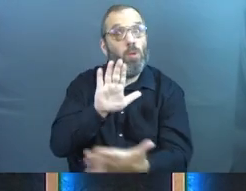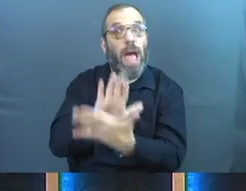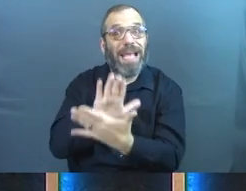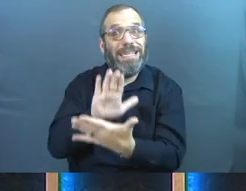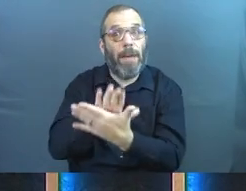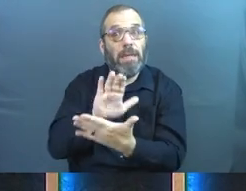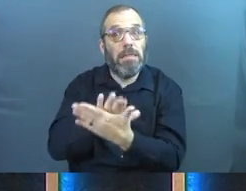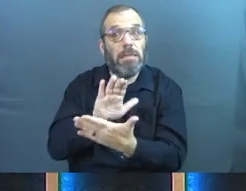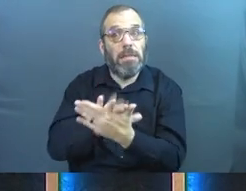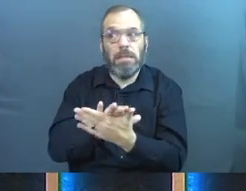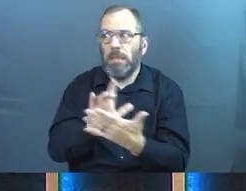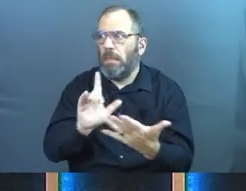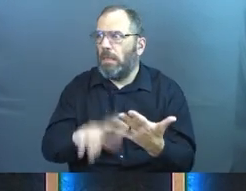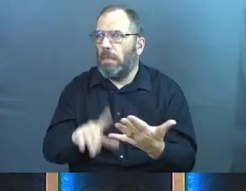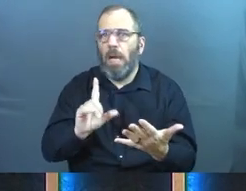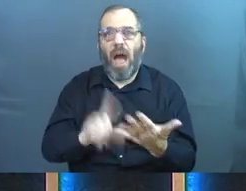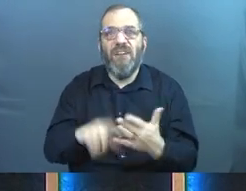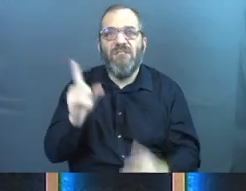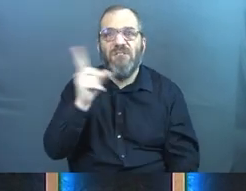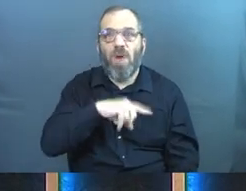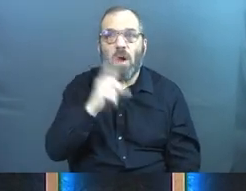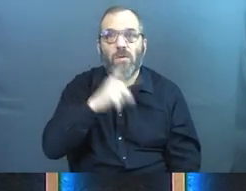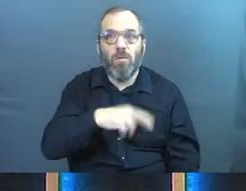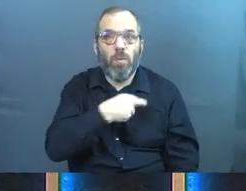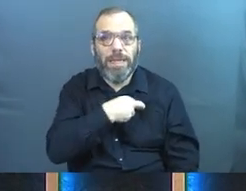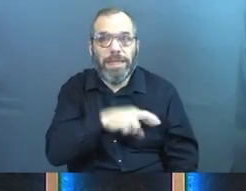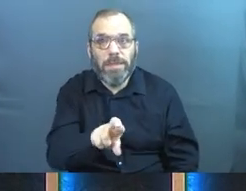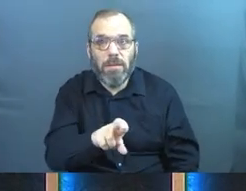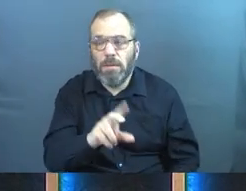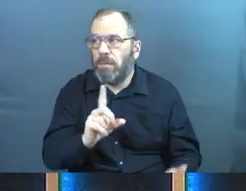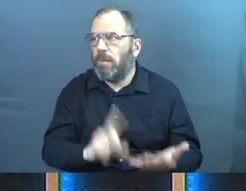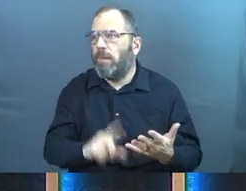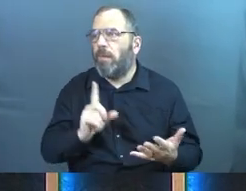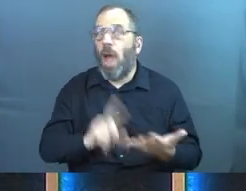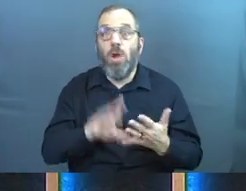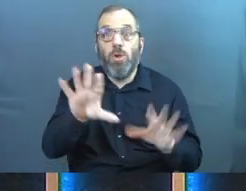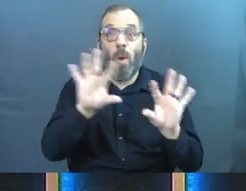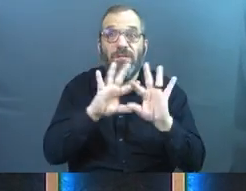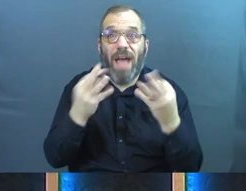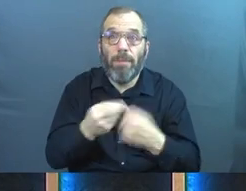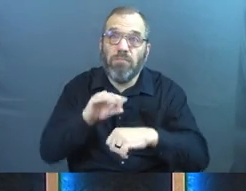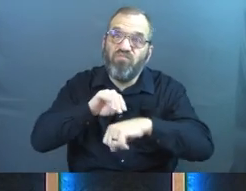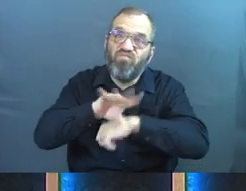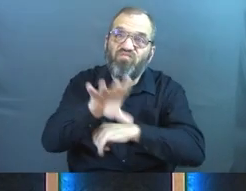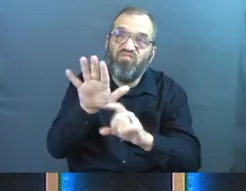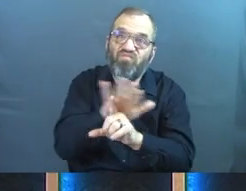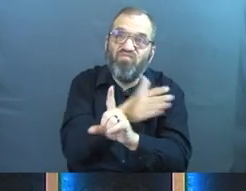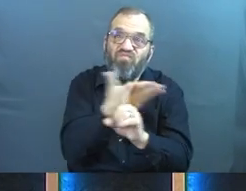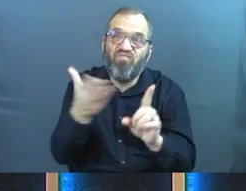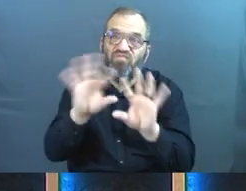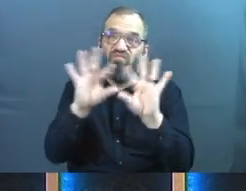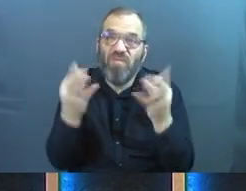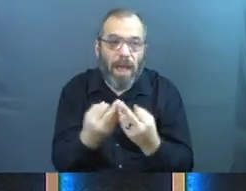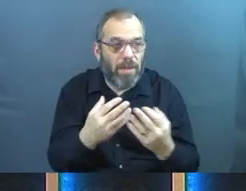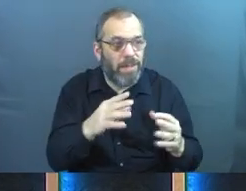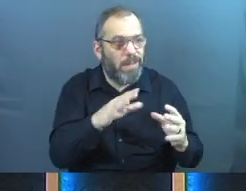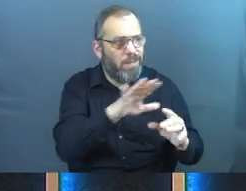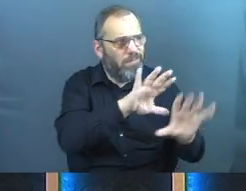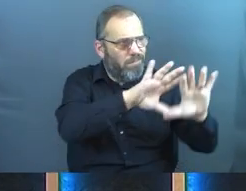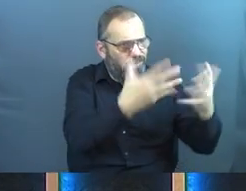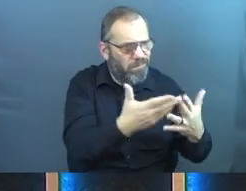academics, influence over false religions, influence over your families, influence over those